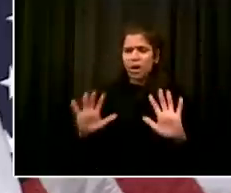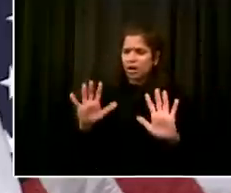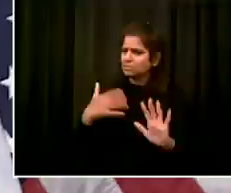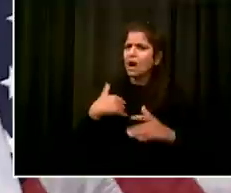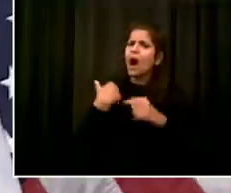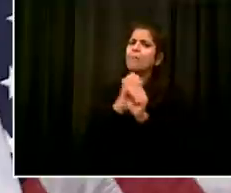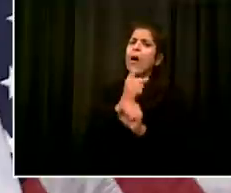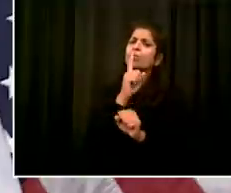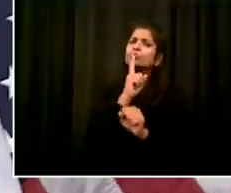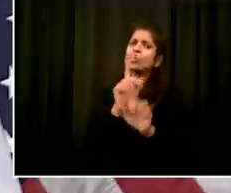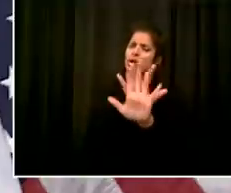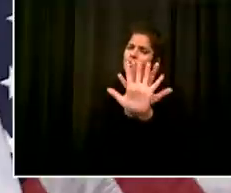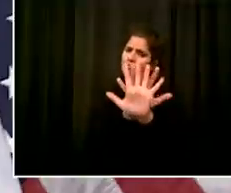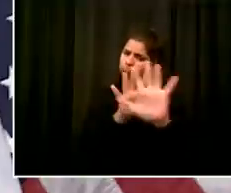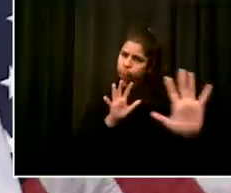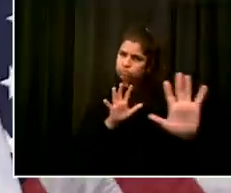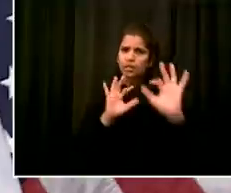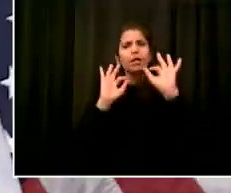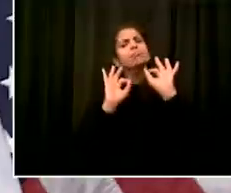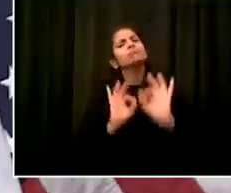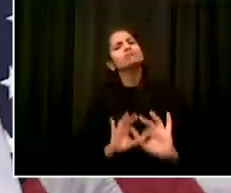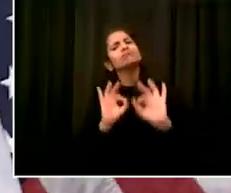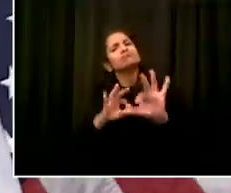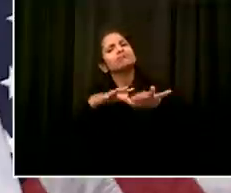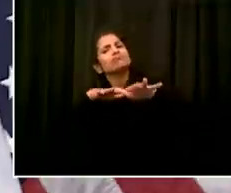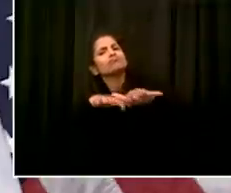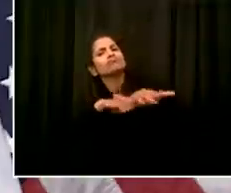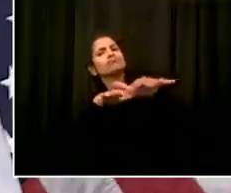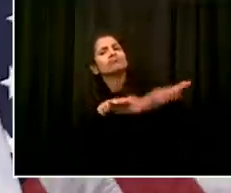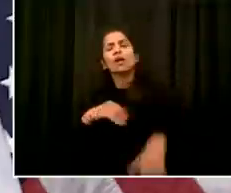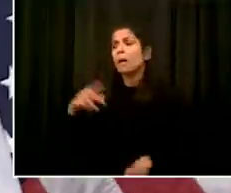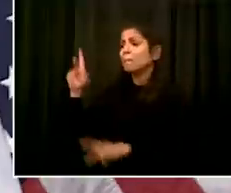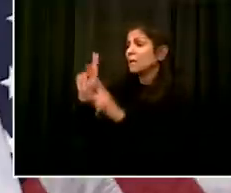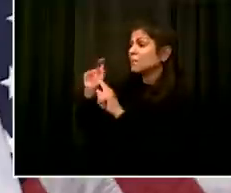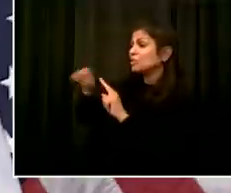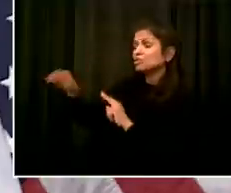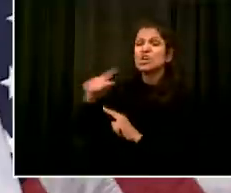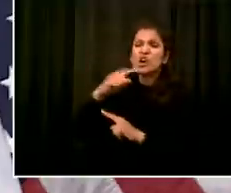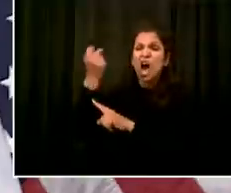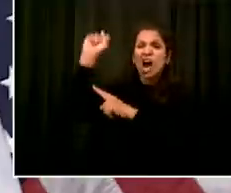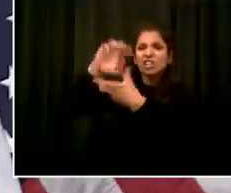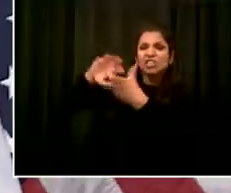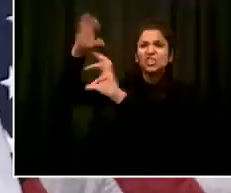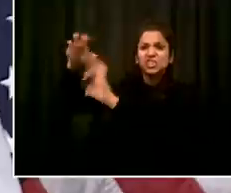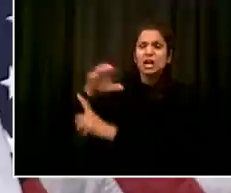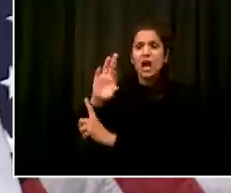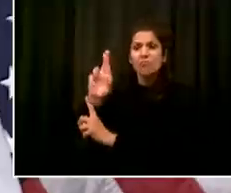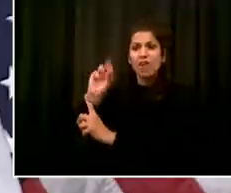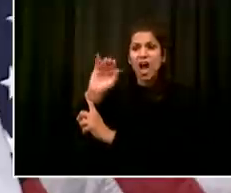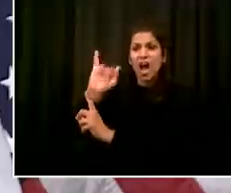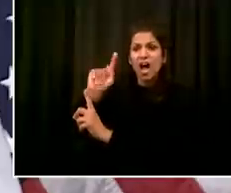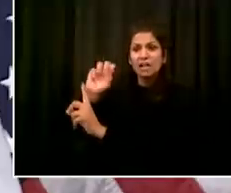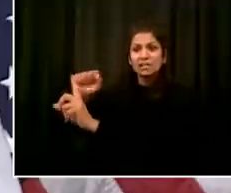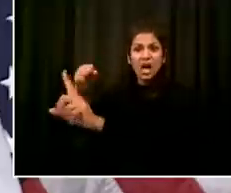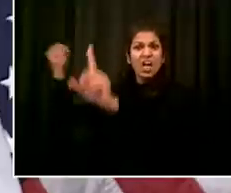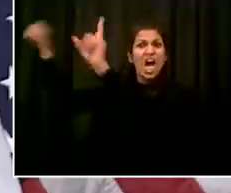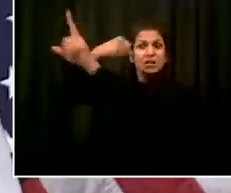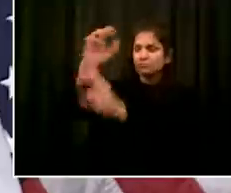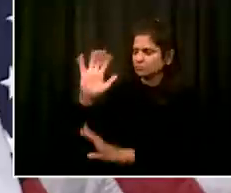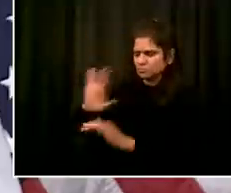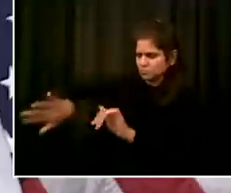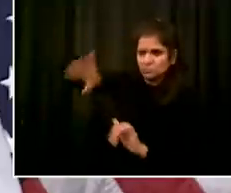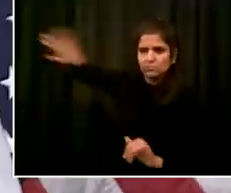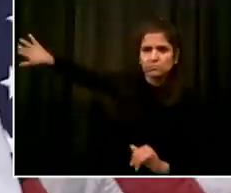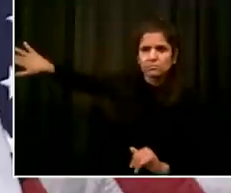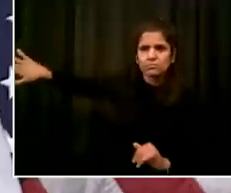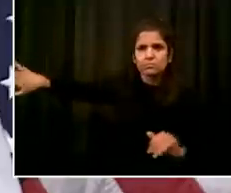that we've seen over these last few days. But the order was that the NYPD was going to be the higher force